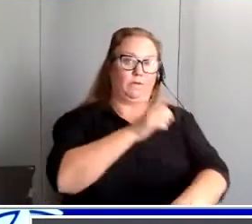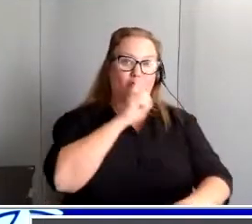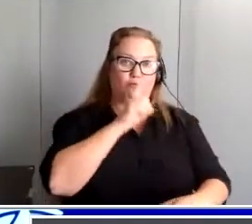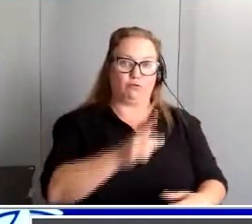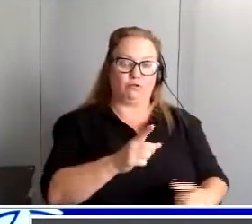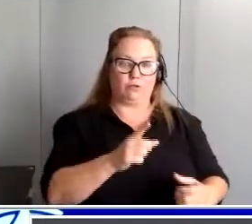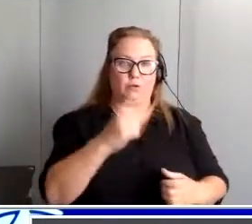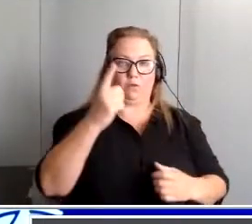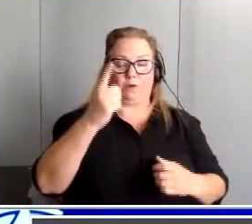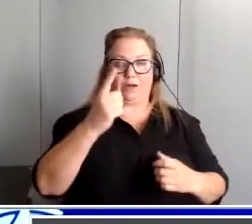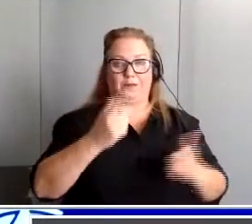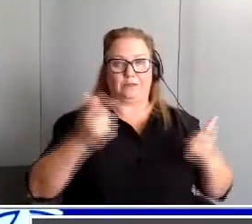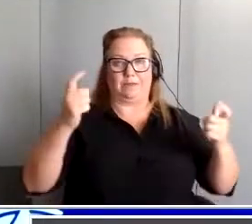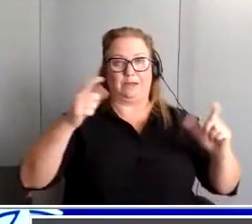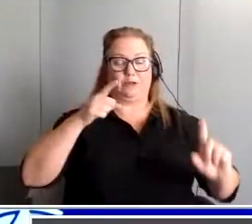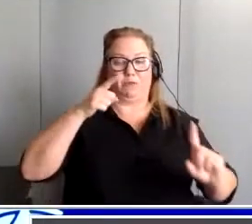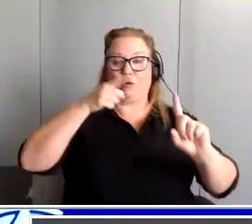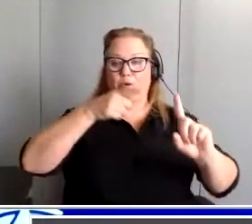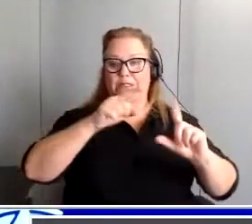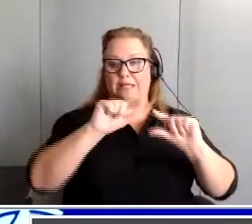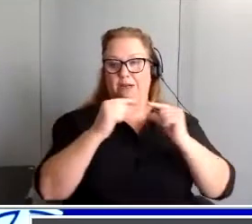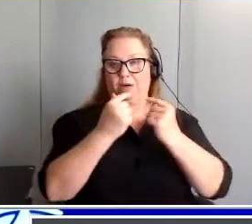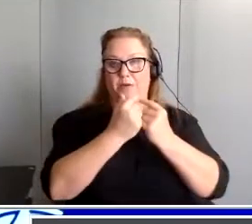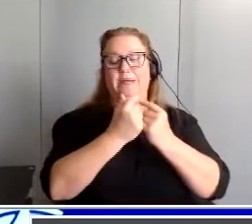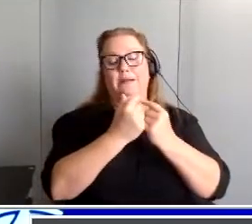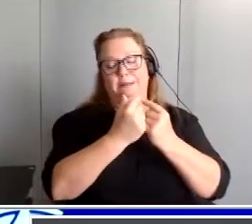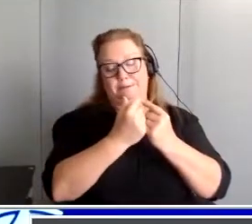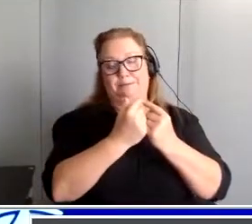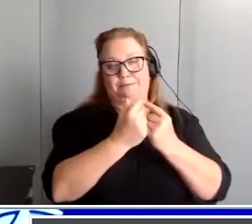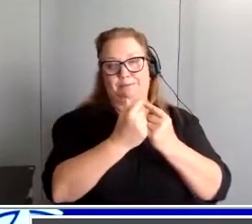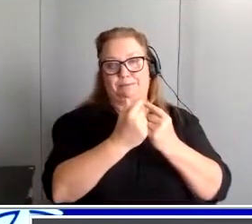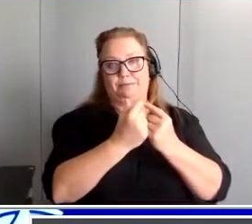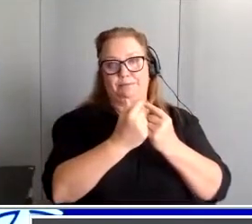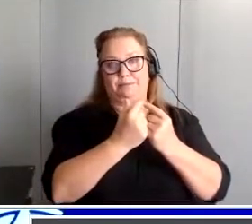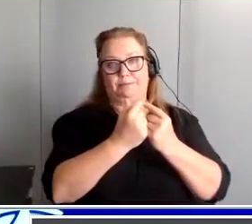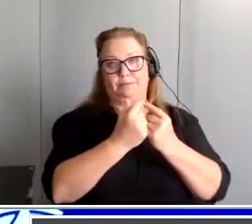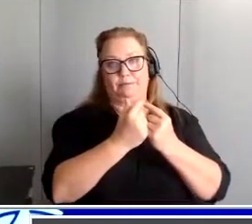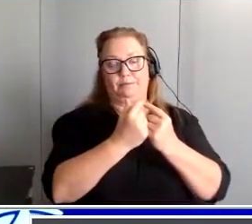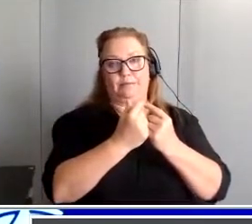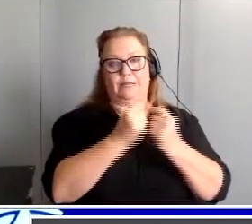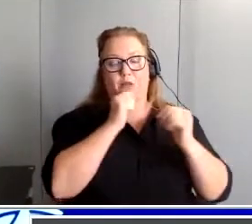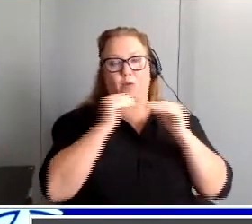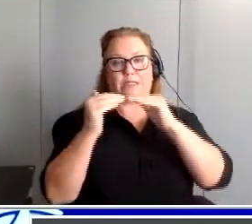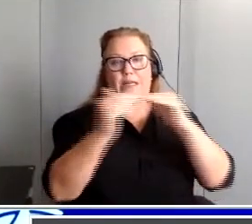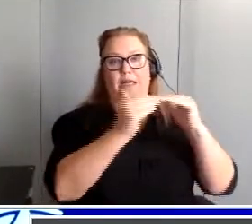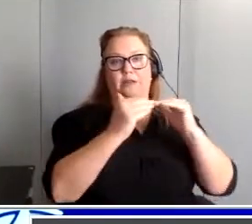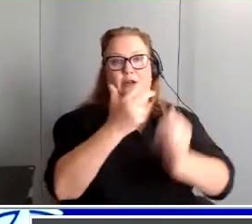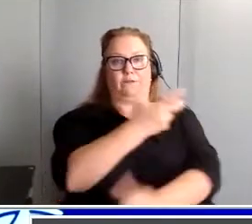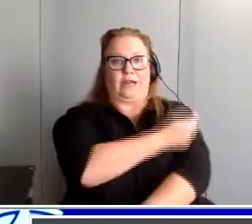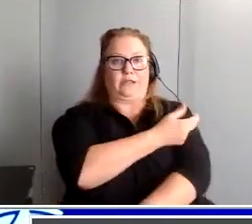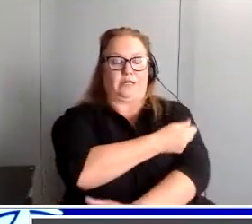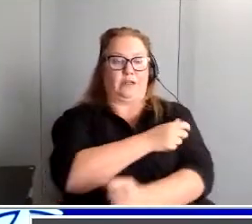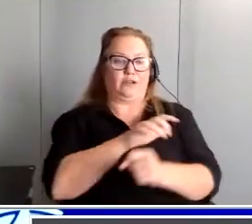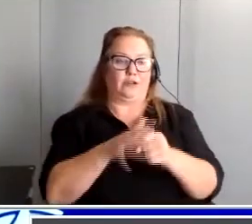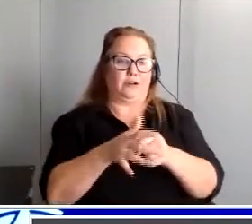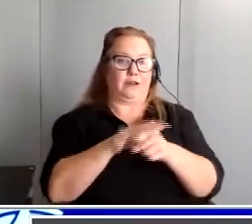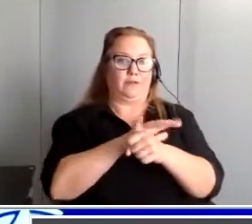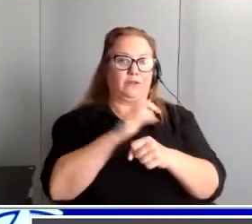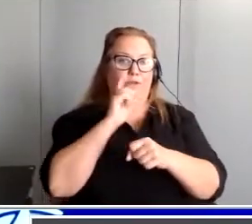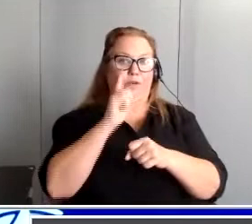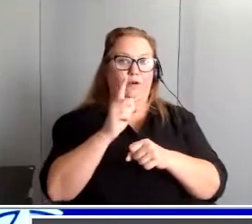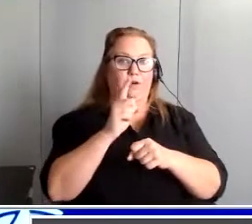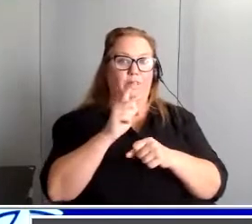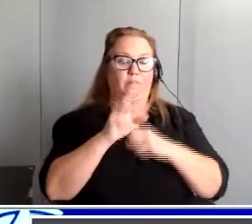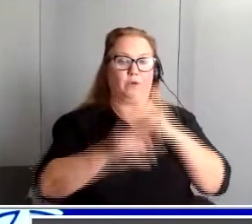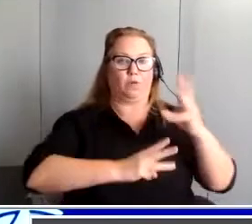of the major points of that group was the fact that there wasn't equity in vaccination coverage for the world.